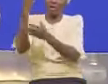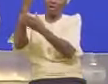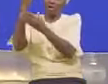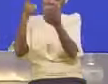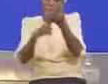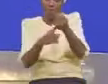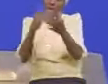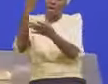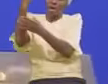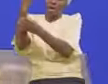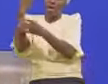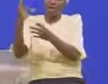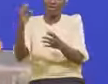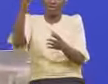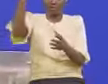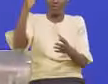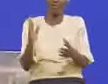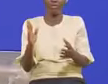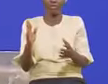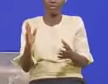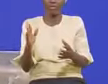Atia le Mawu asi.